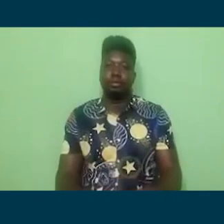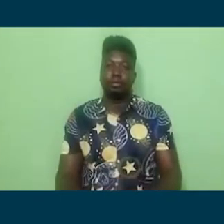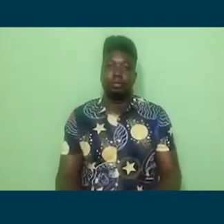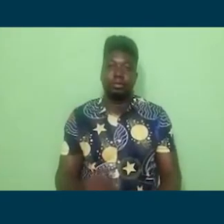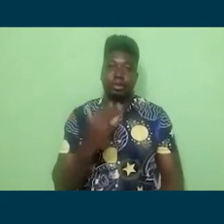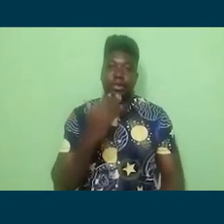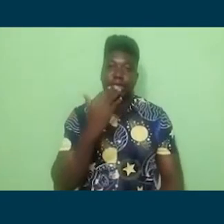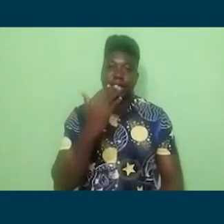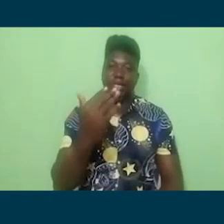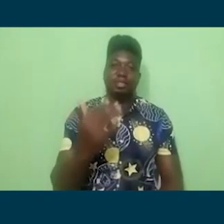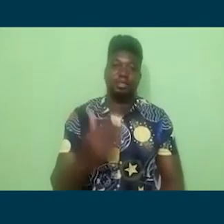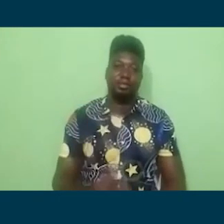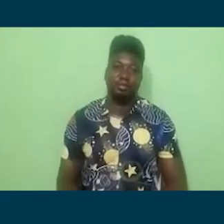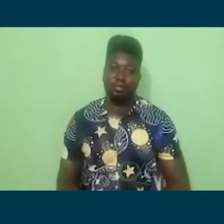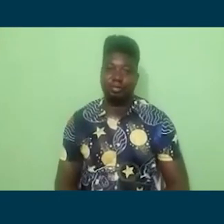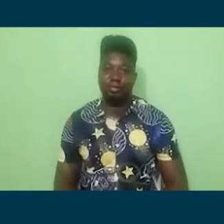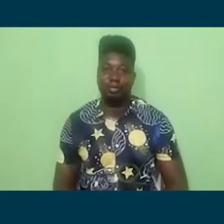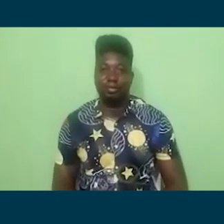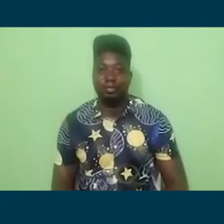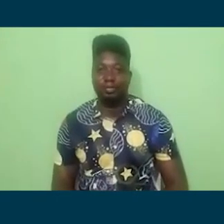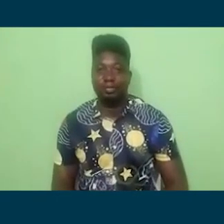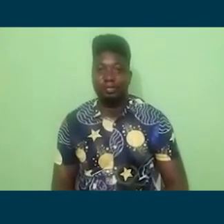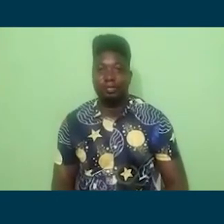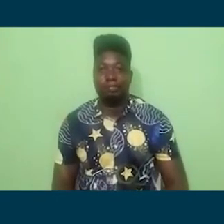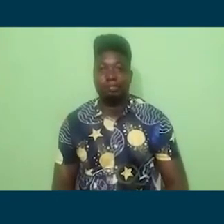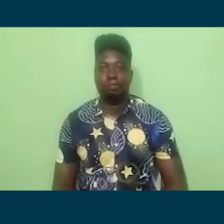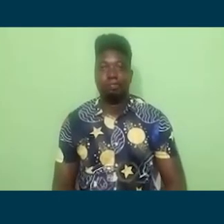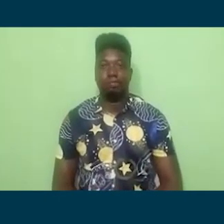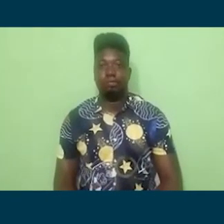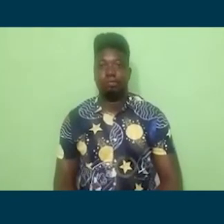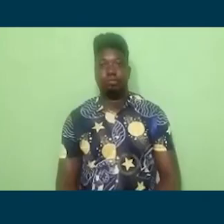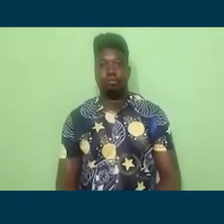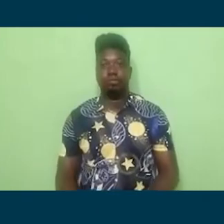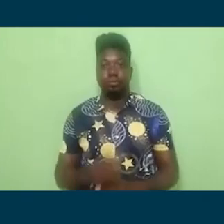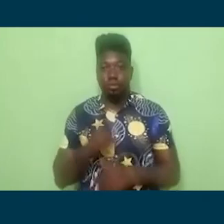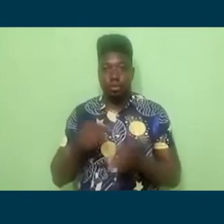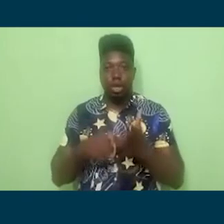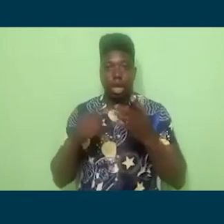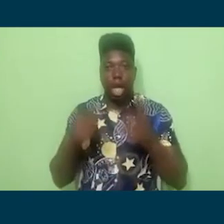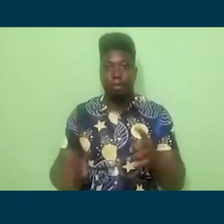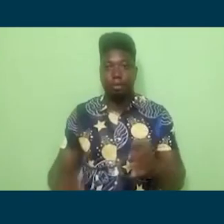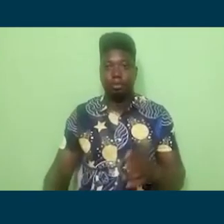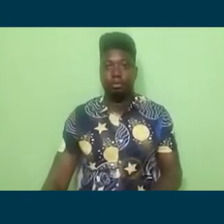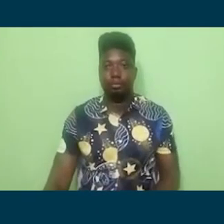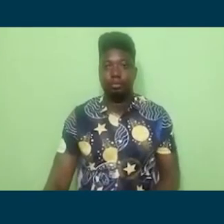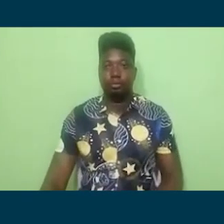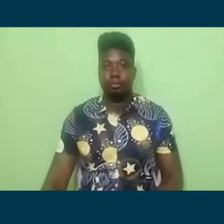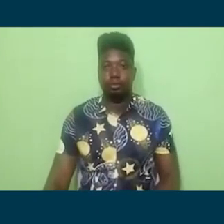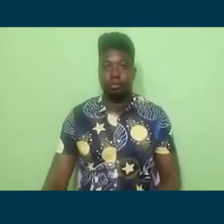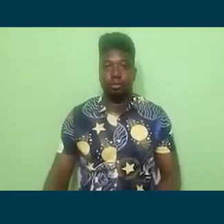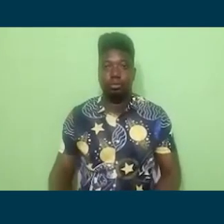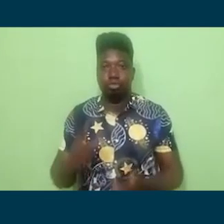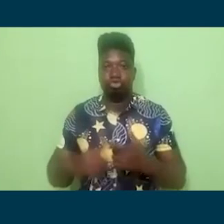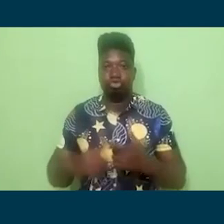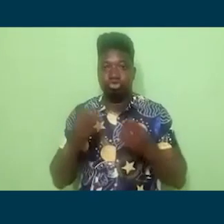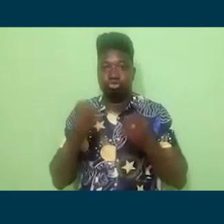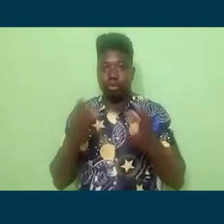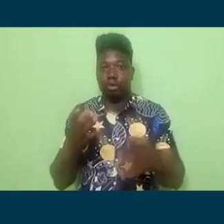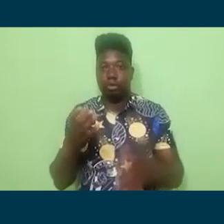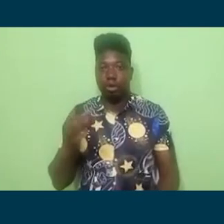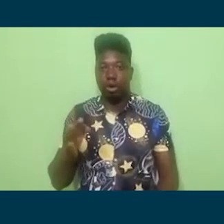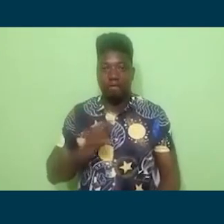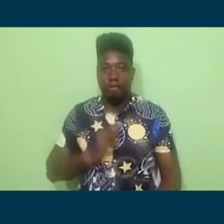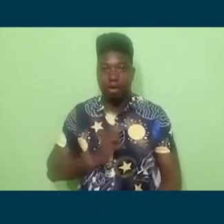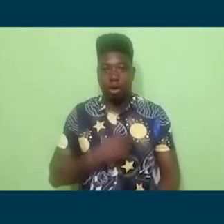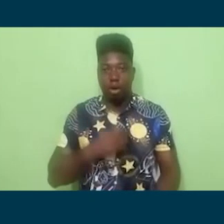you, Lindsay. I just wanted to put a note here that this is happening and it will happen to many of us in